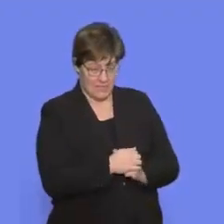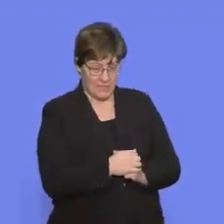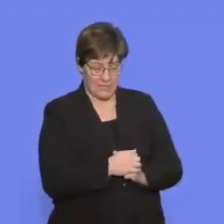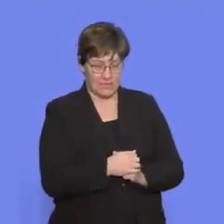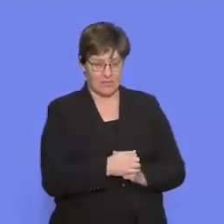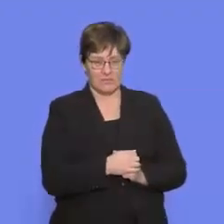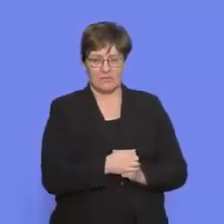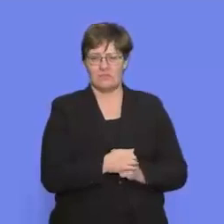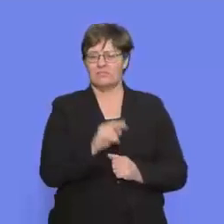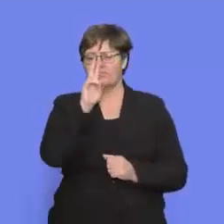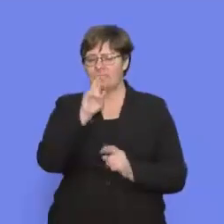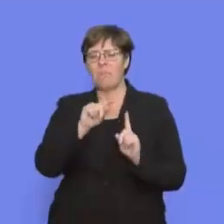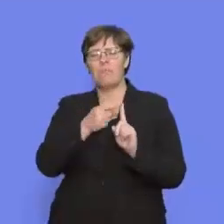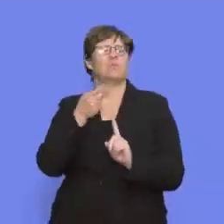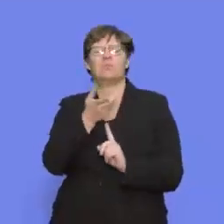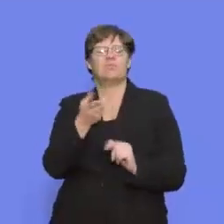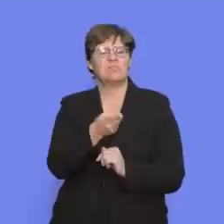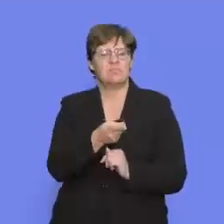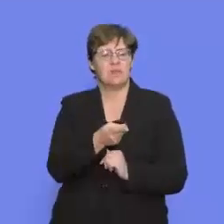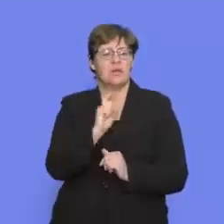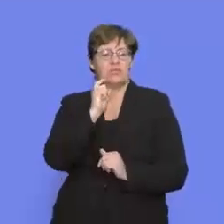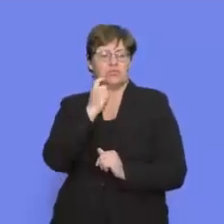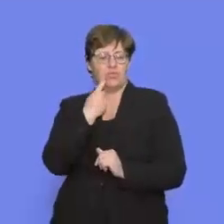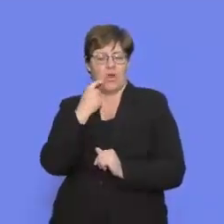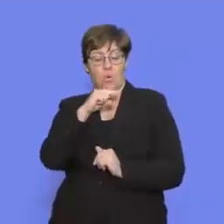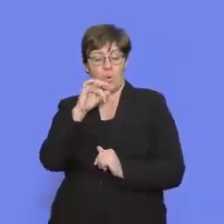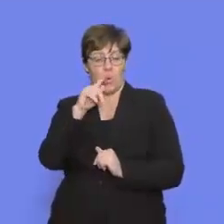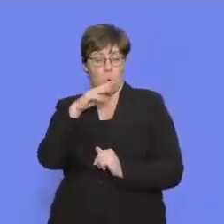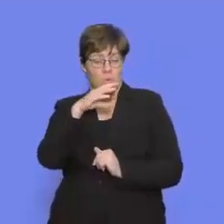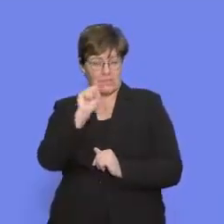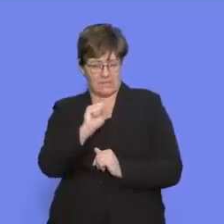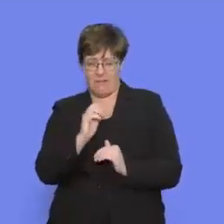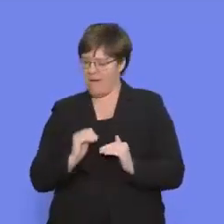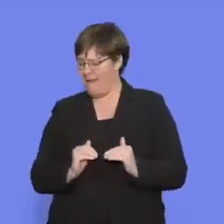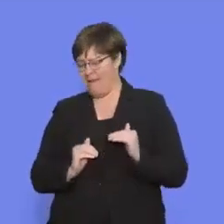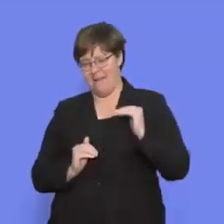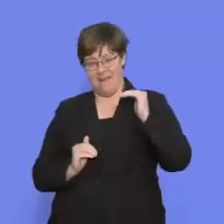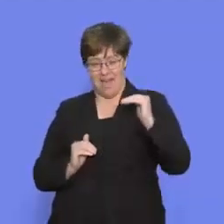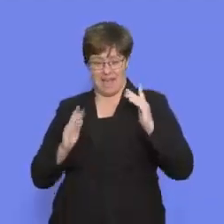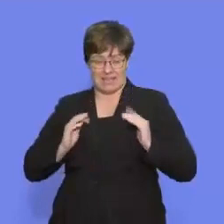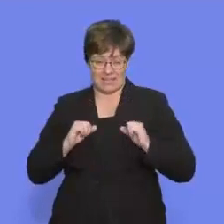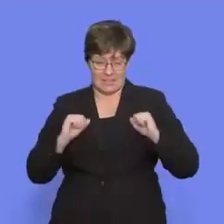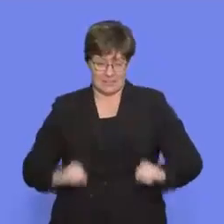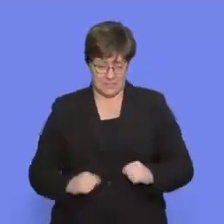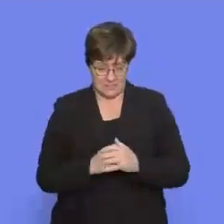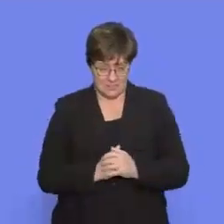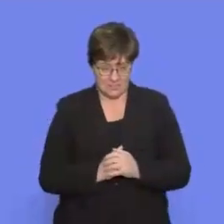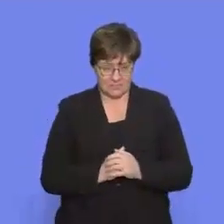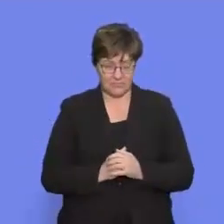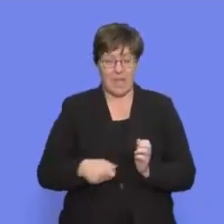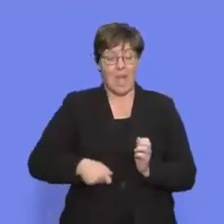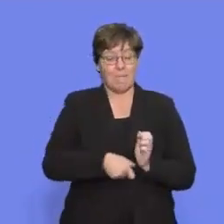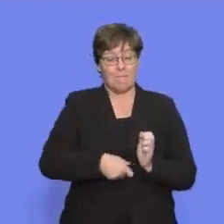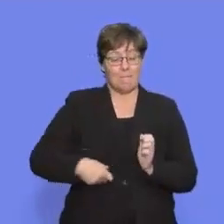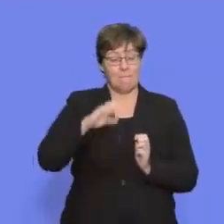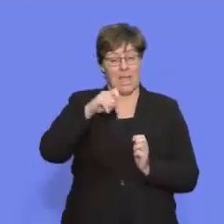glucose level is high in our system. The pancreas will be involved when the glucose is